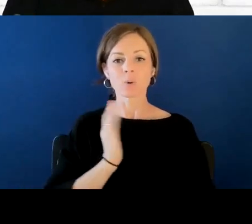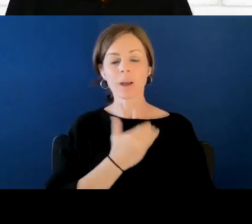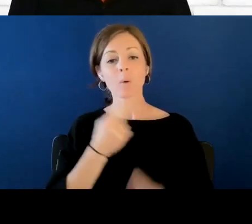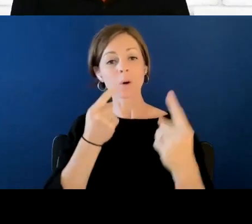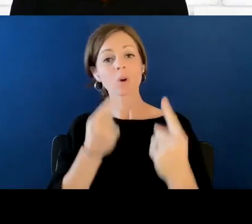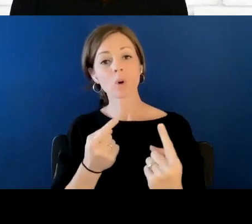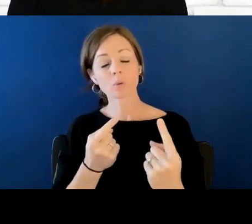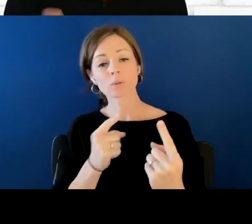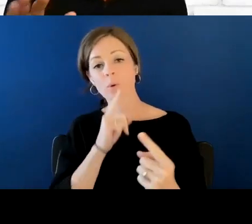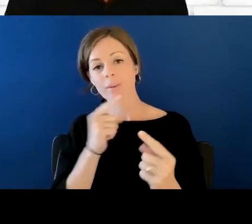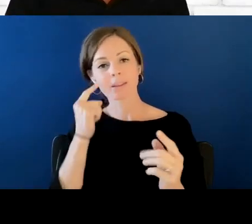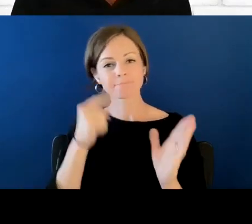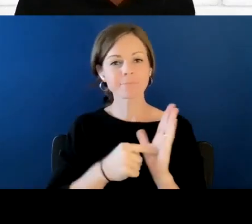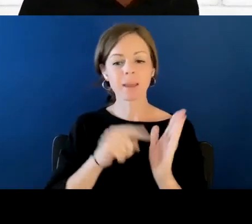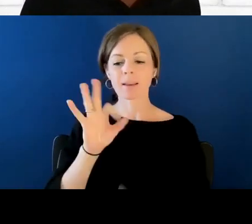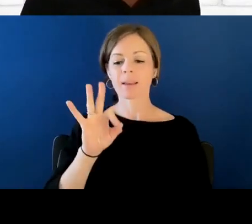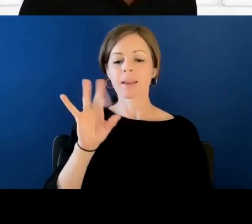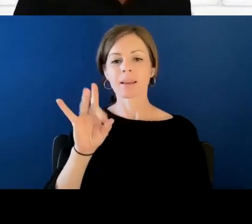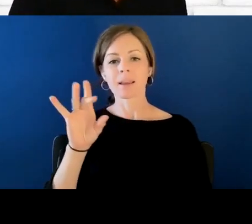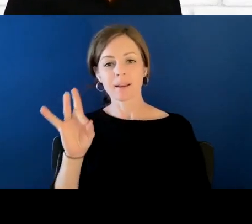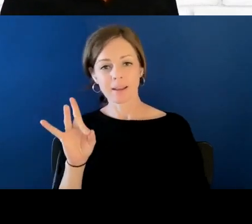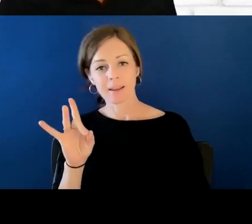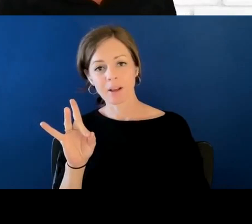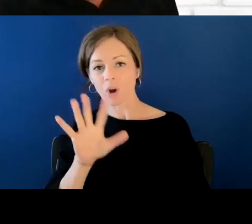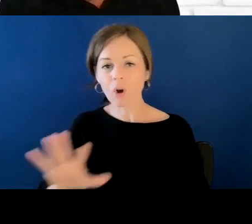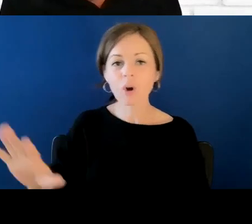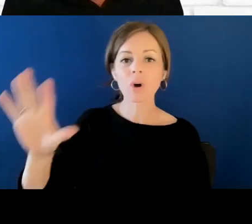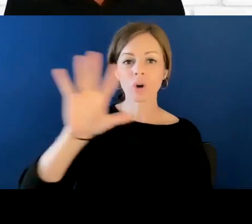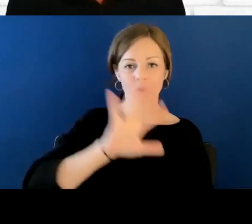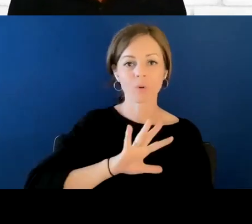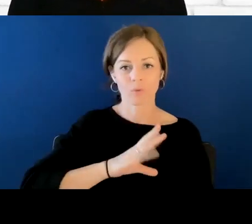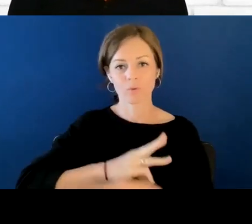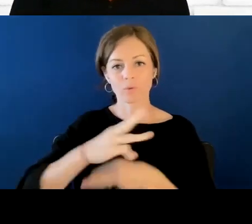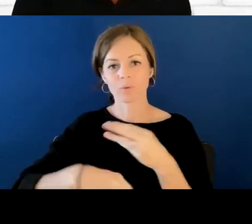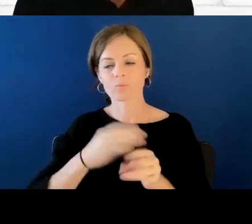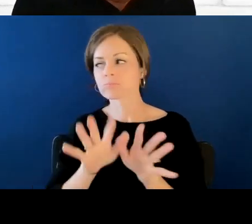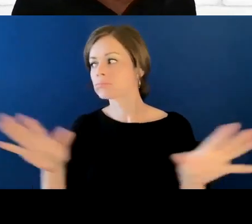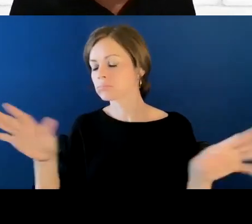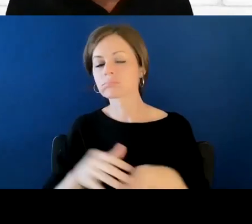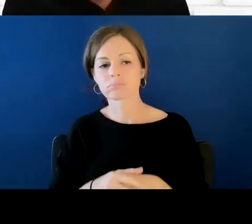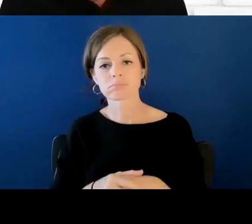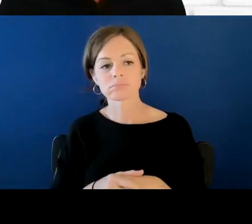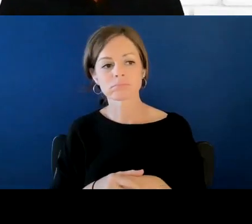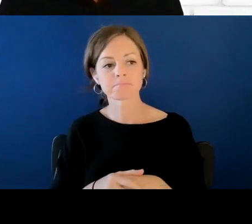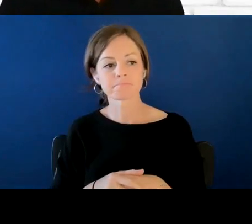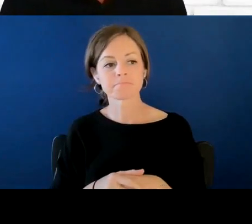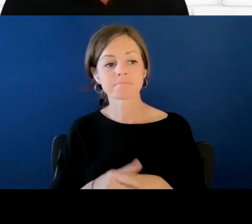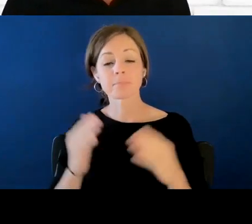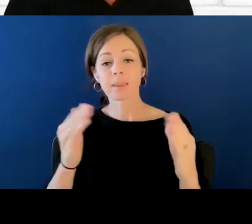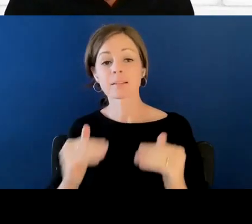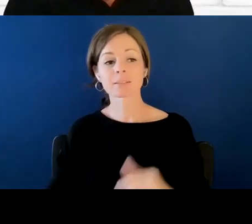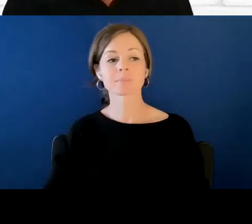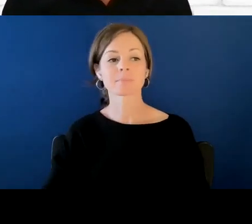of looking at 988 and its implementation across the spectrums. So let's go to our next slide,